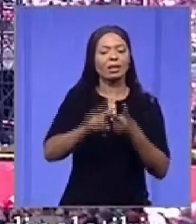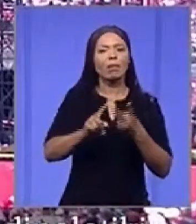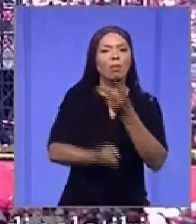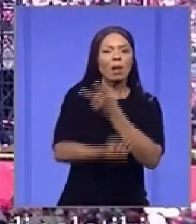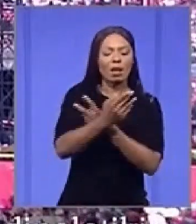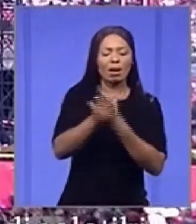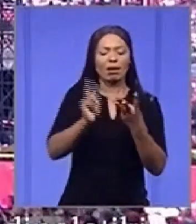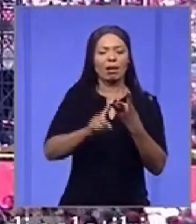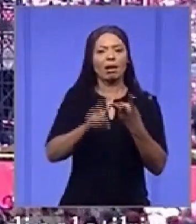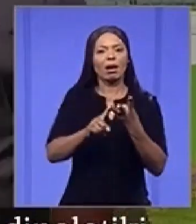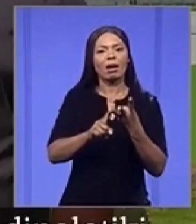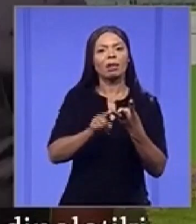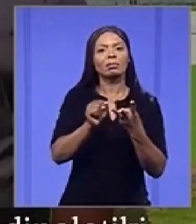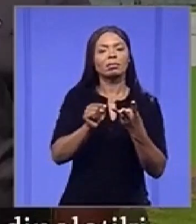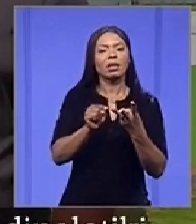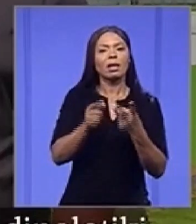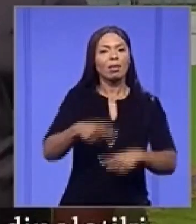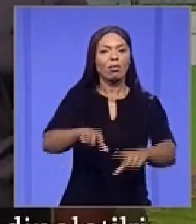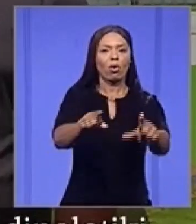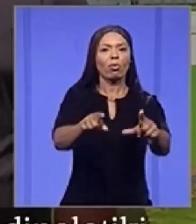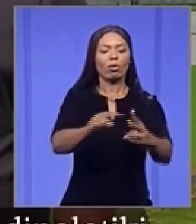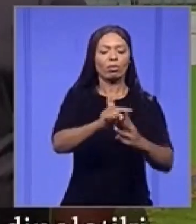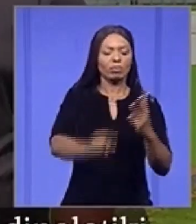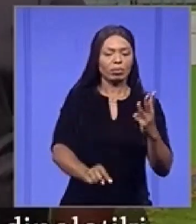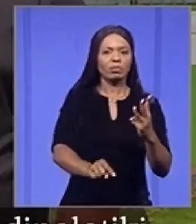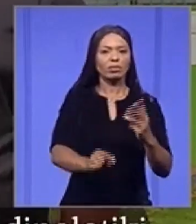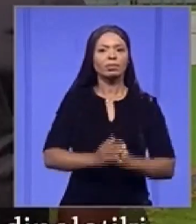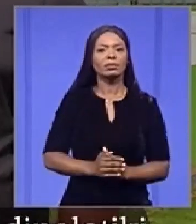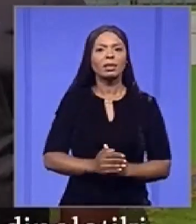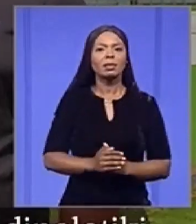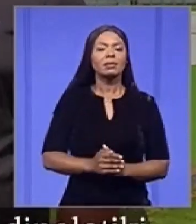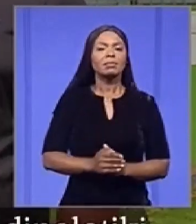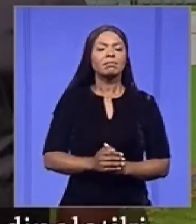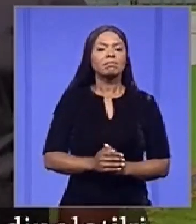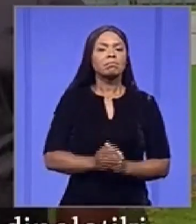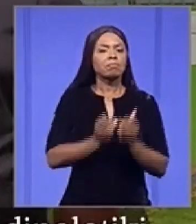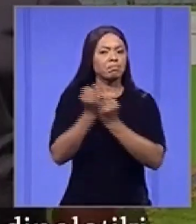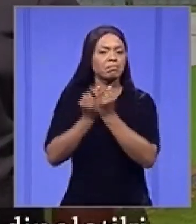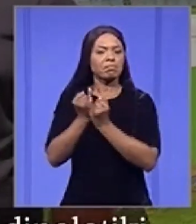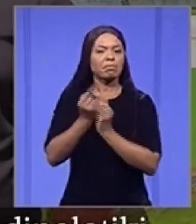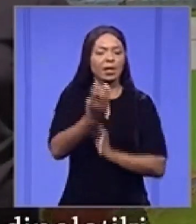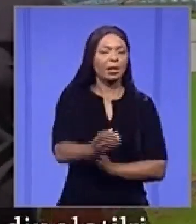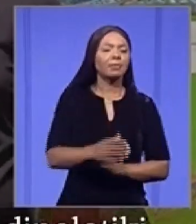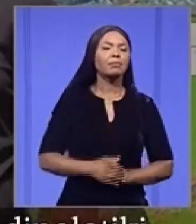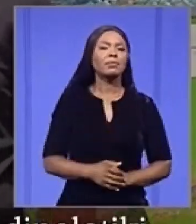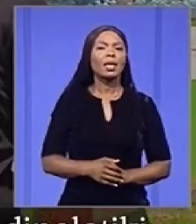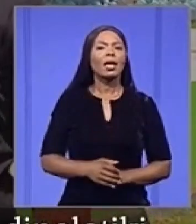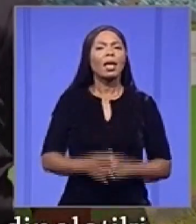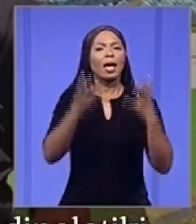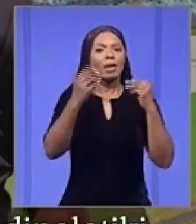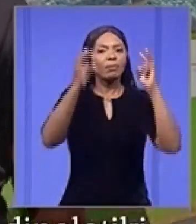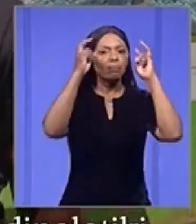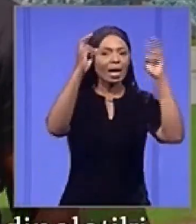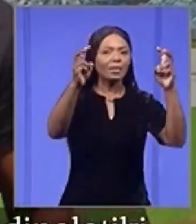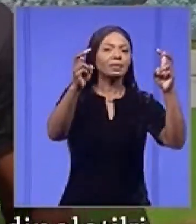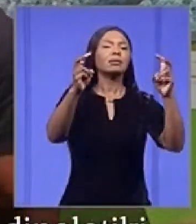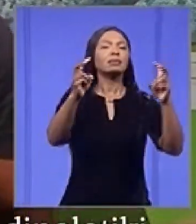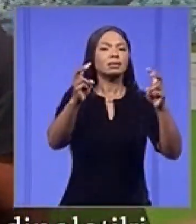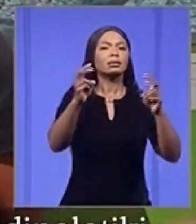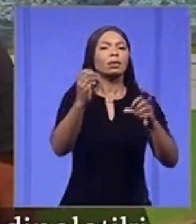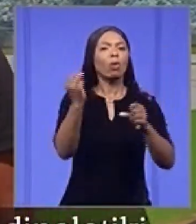Mpumalanga. Logistically, we are fine. We are ready. We met all the bus operators and we met the